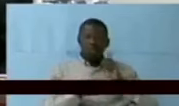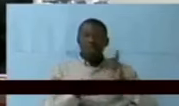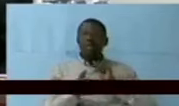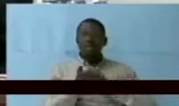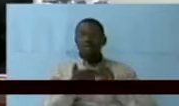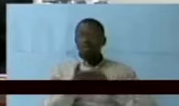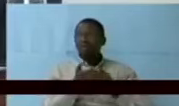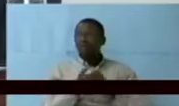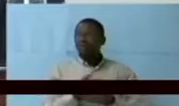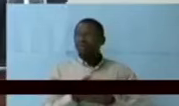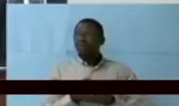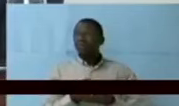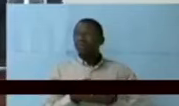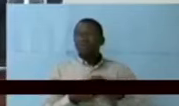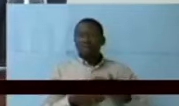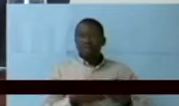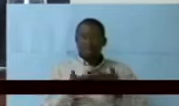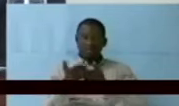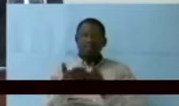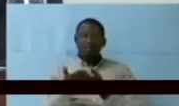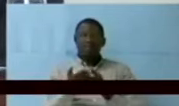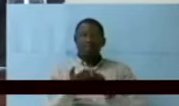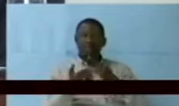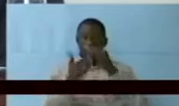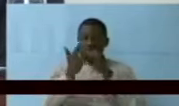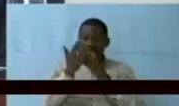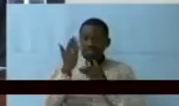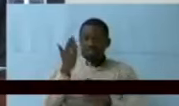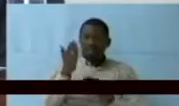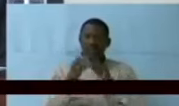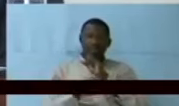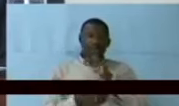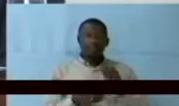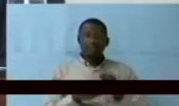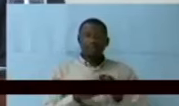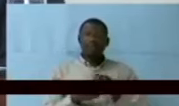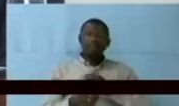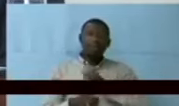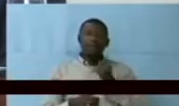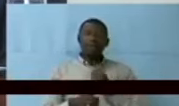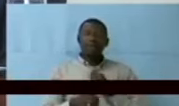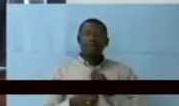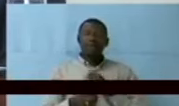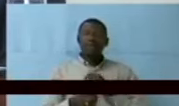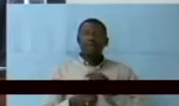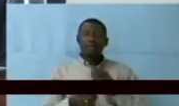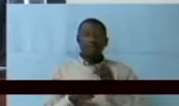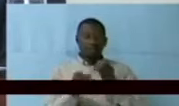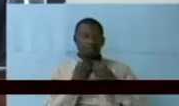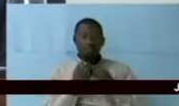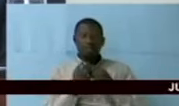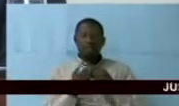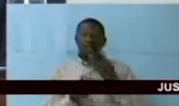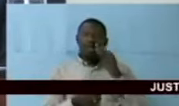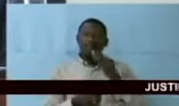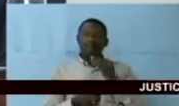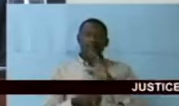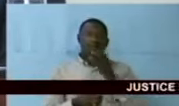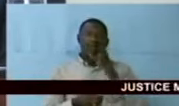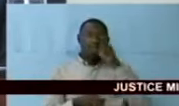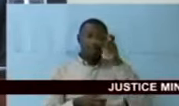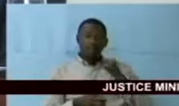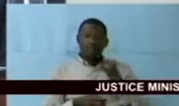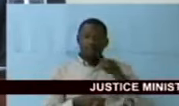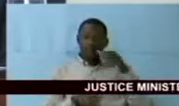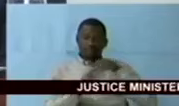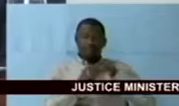I'll give you a list of names and tell me whether any of them rings a